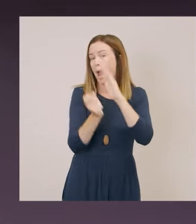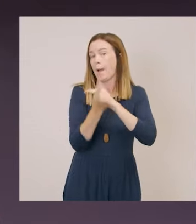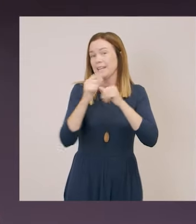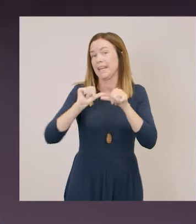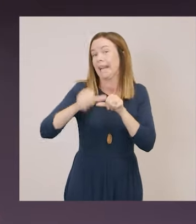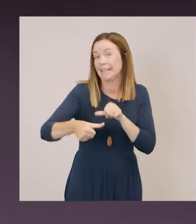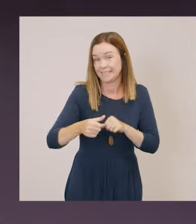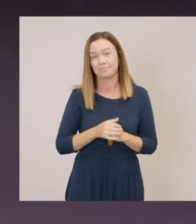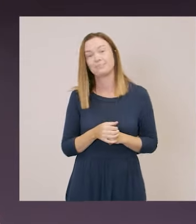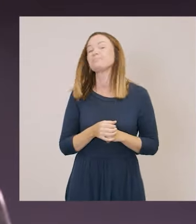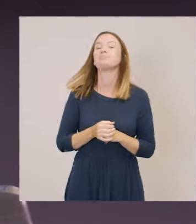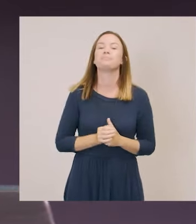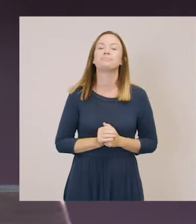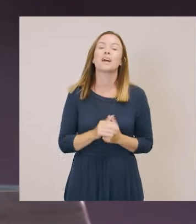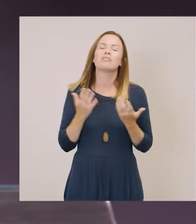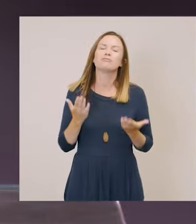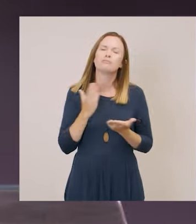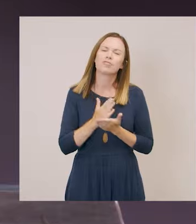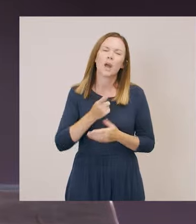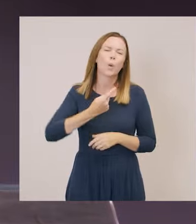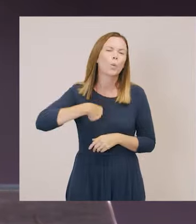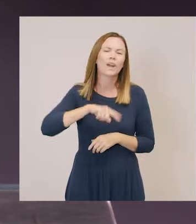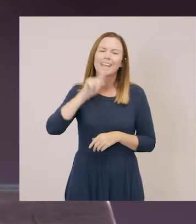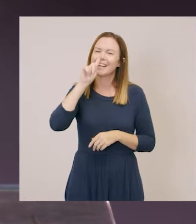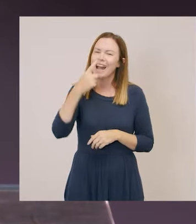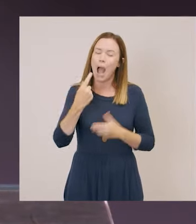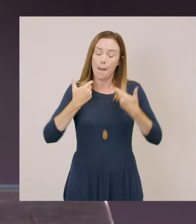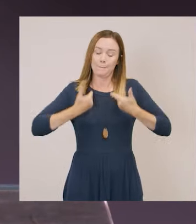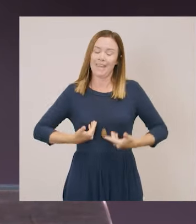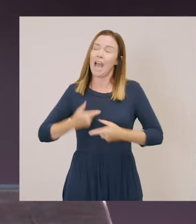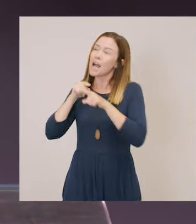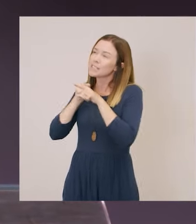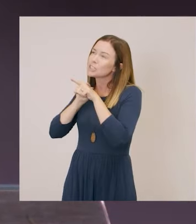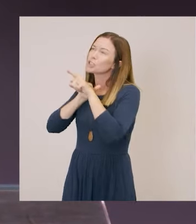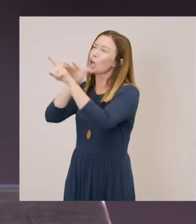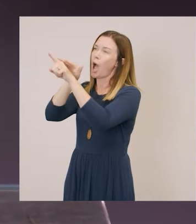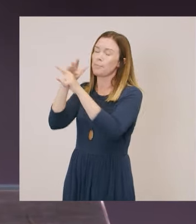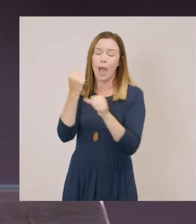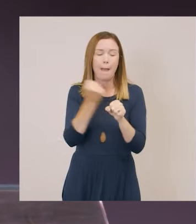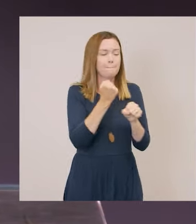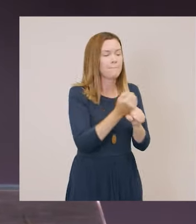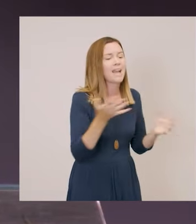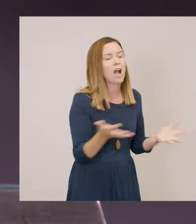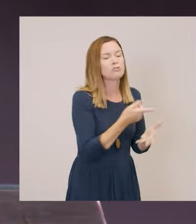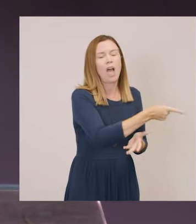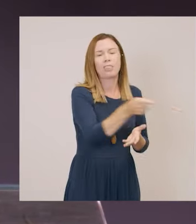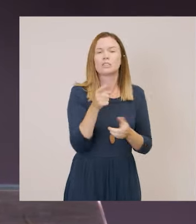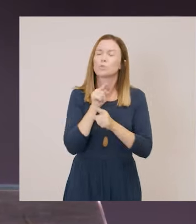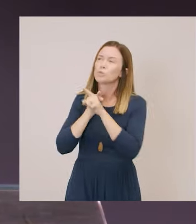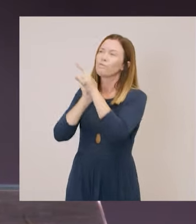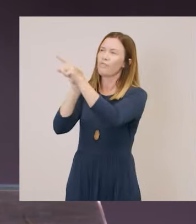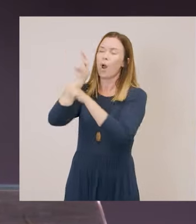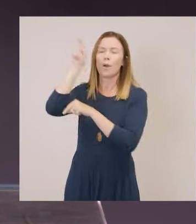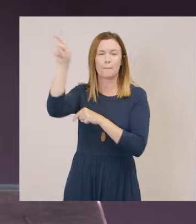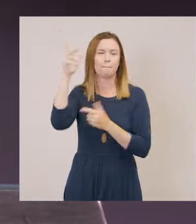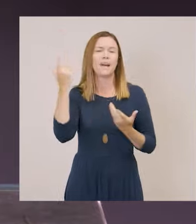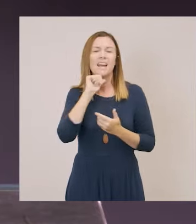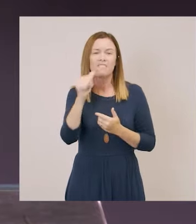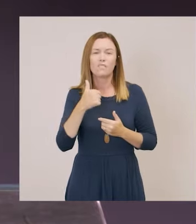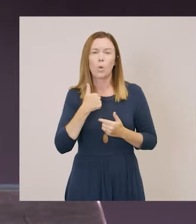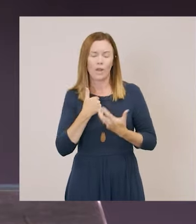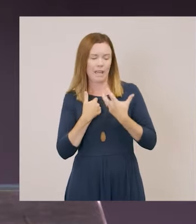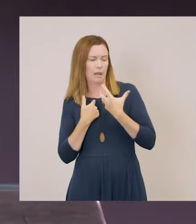Here is the thing. We can't be disciples or make disciples if we get taken out by the enemy. We need to take